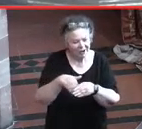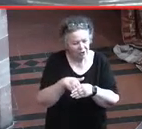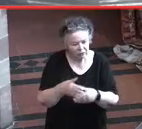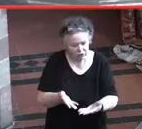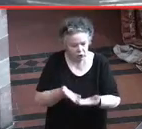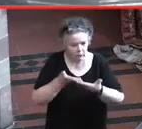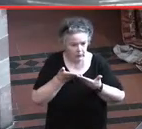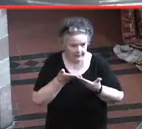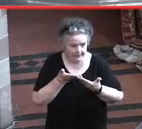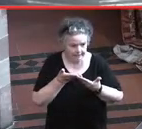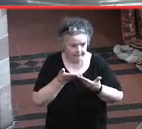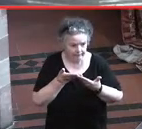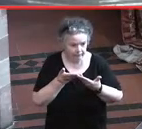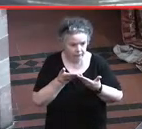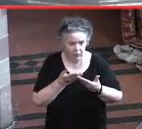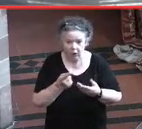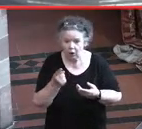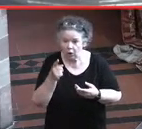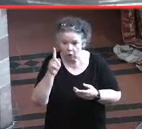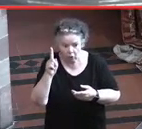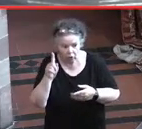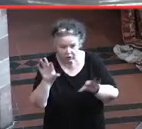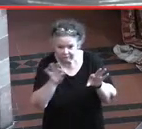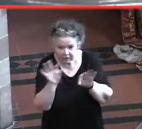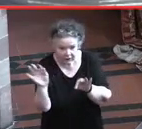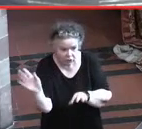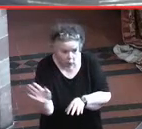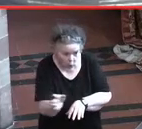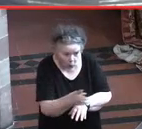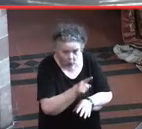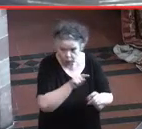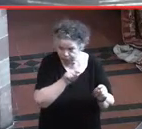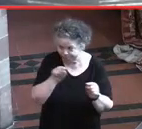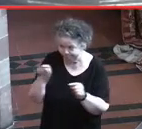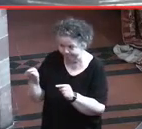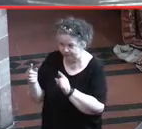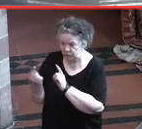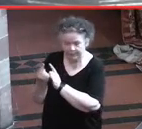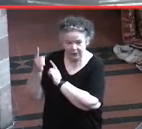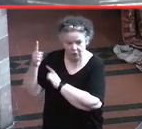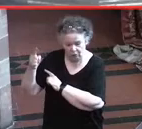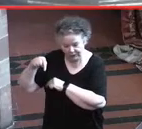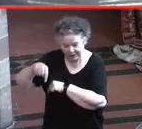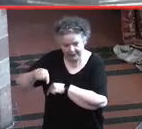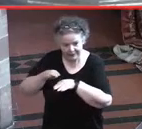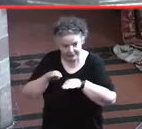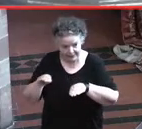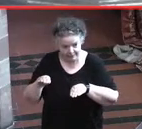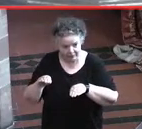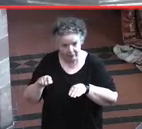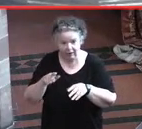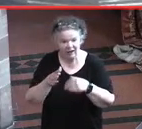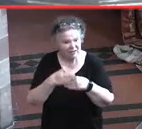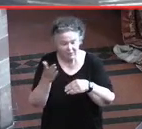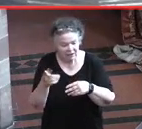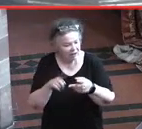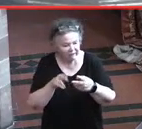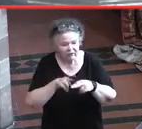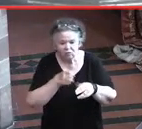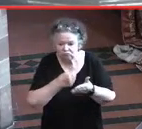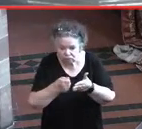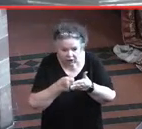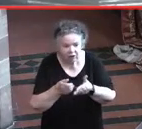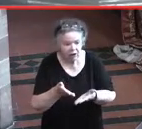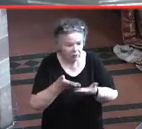Communion. God invites all to meet him at his table, and that includes you, whether you're someone who regularly